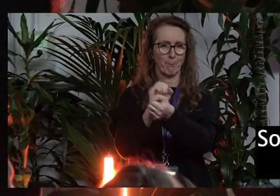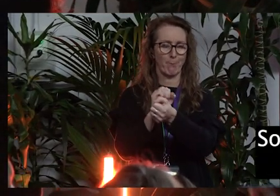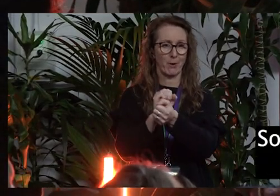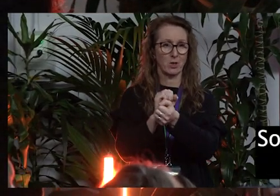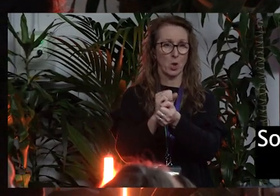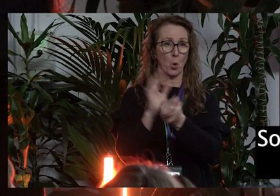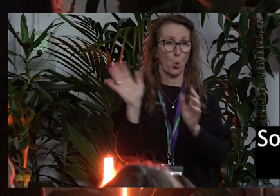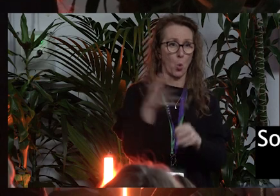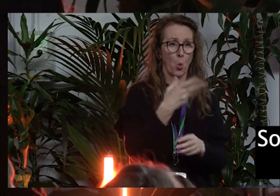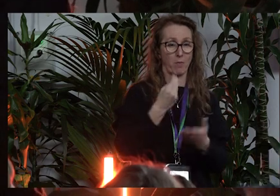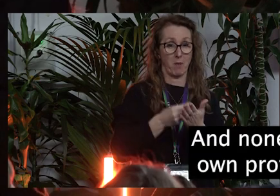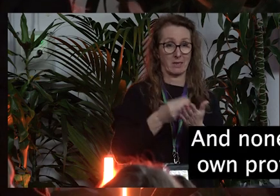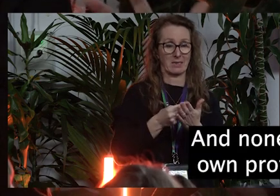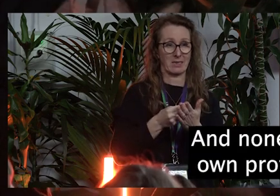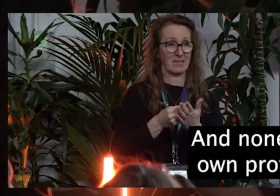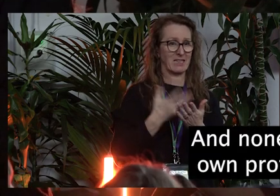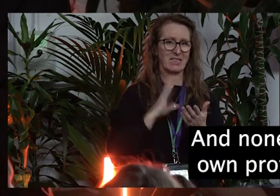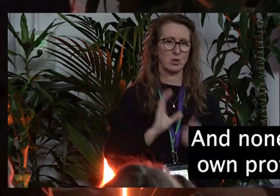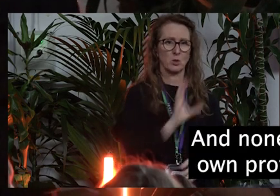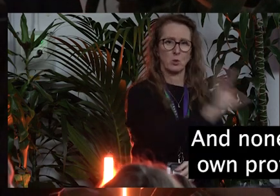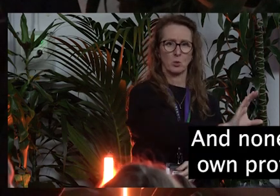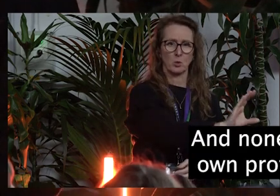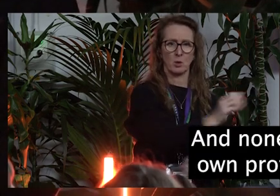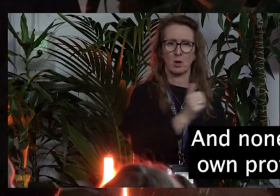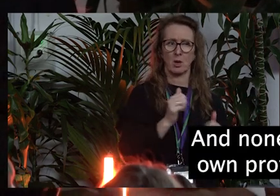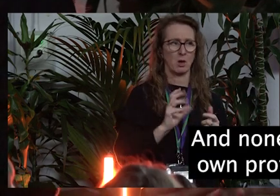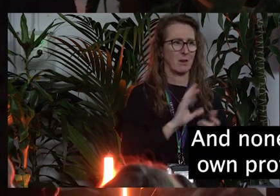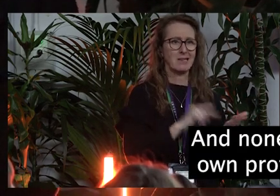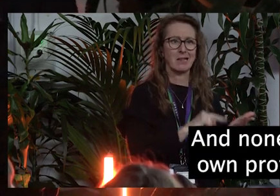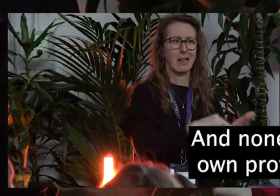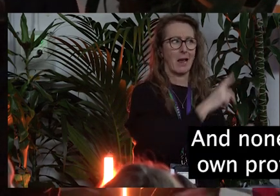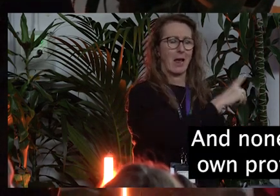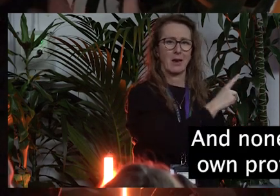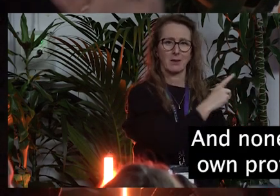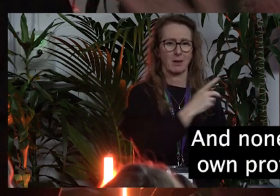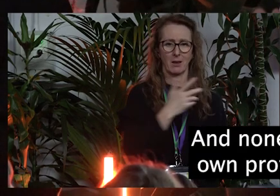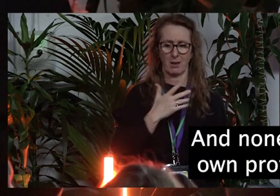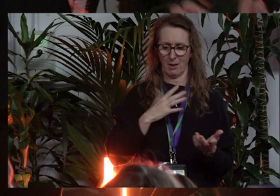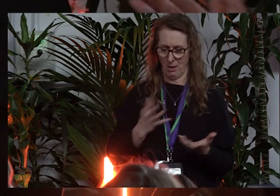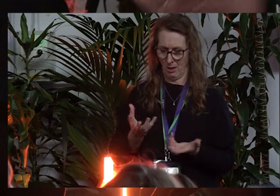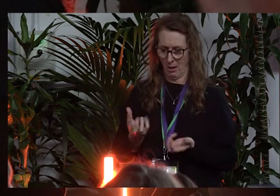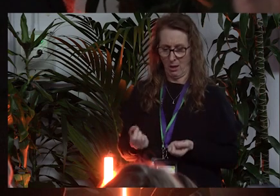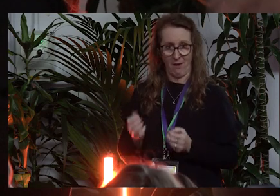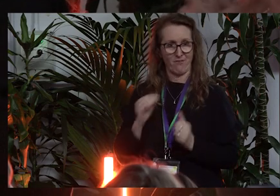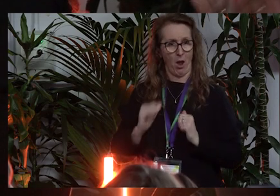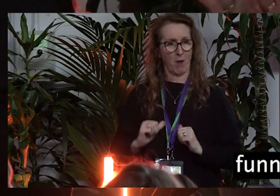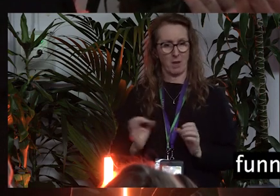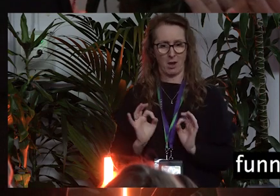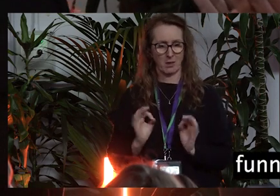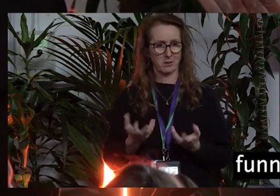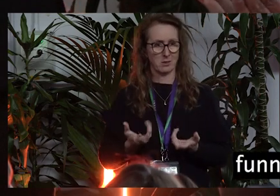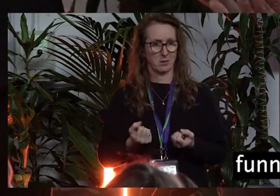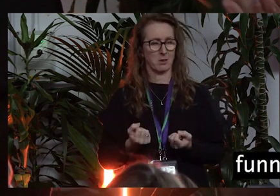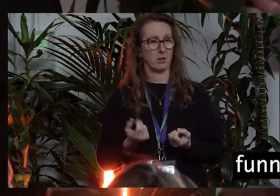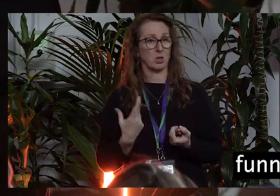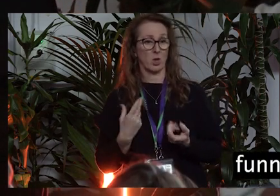that needed to go to Nestle, and none of the farmers could work to their own profit margin because their market got